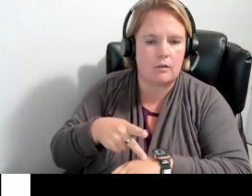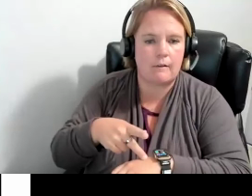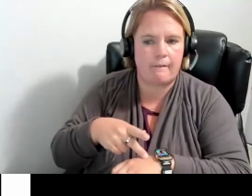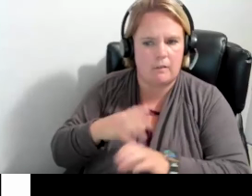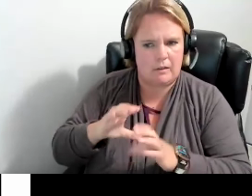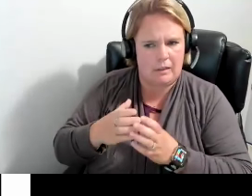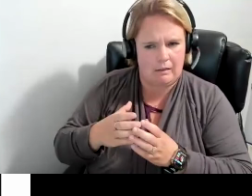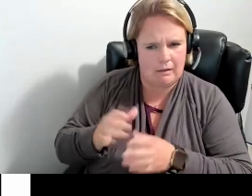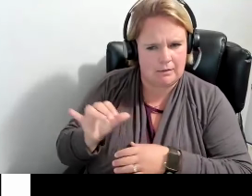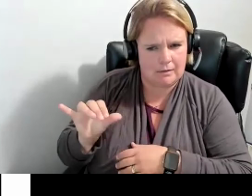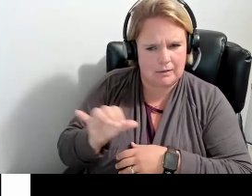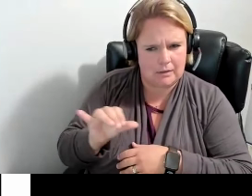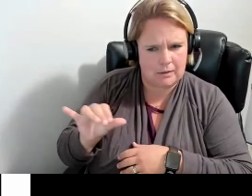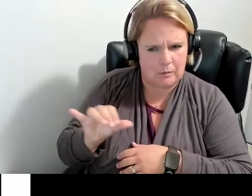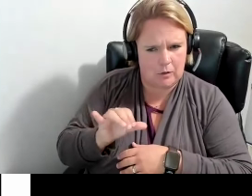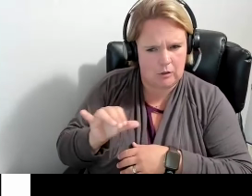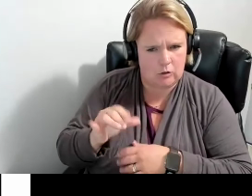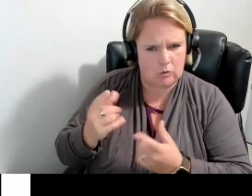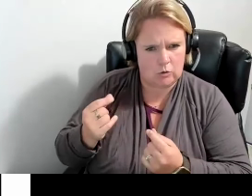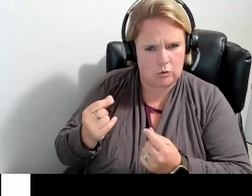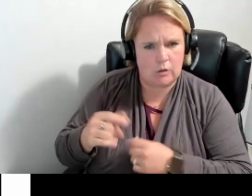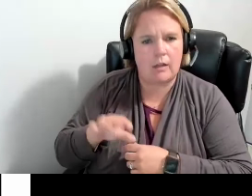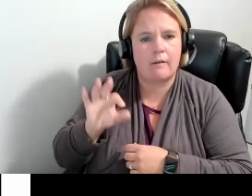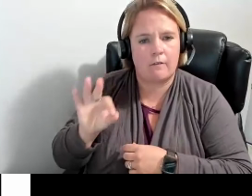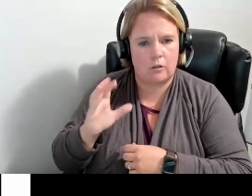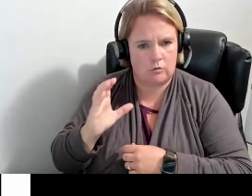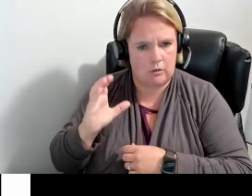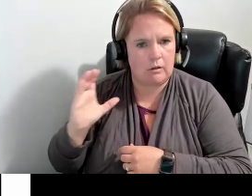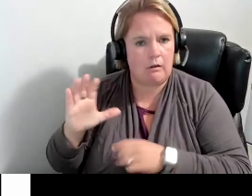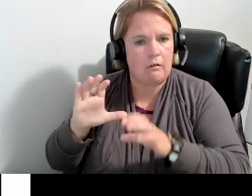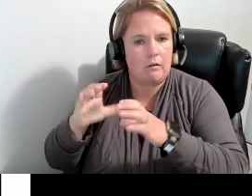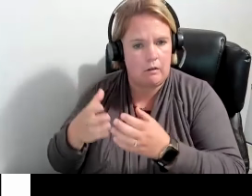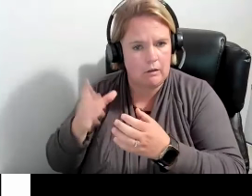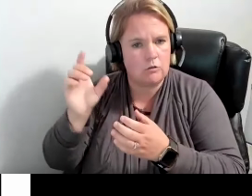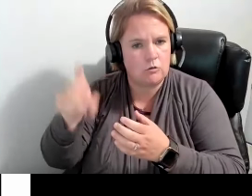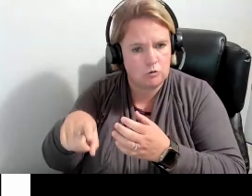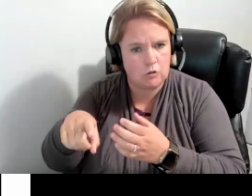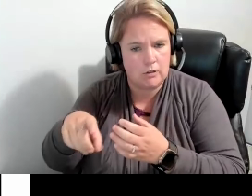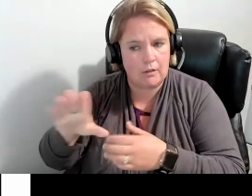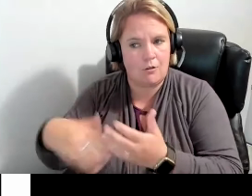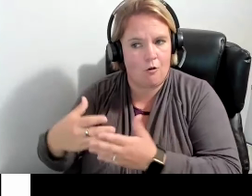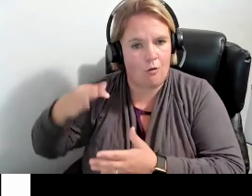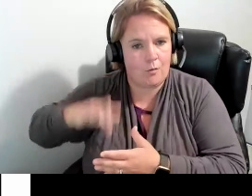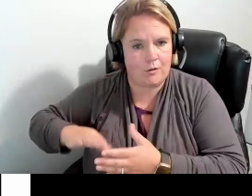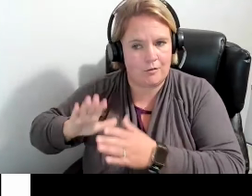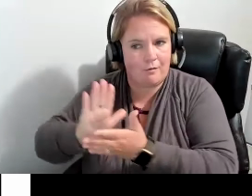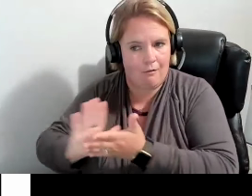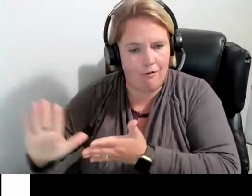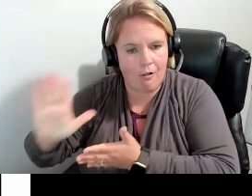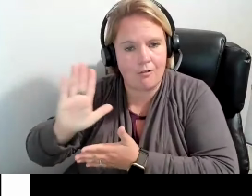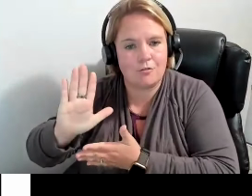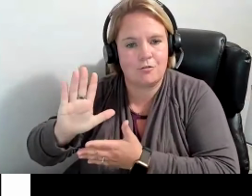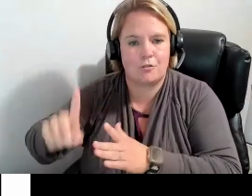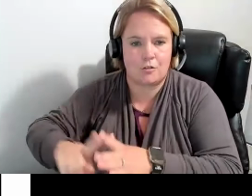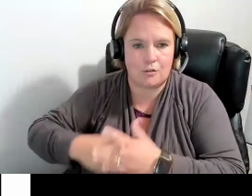similar. Why not have students take it as a Fresno City College class? And then they get all those benefits of Fresno City College. They start early